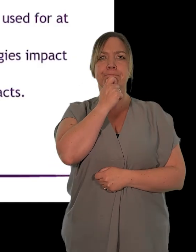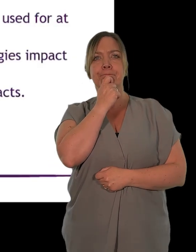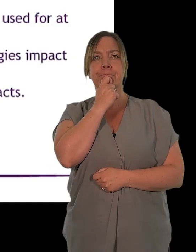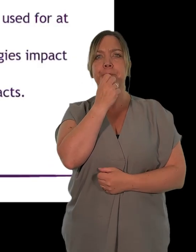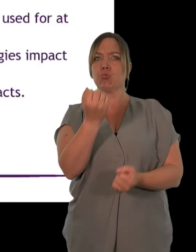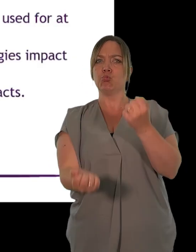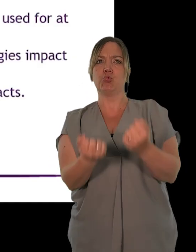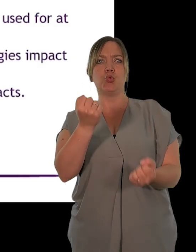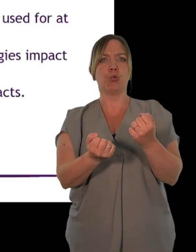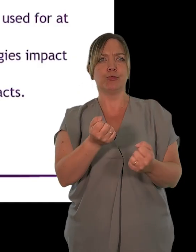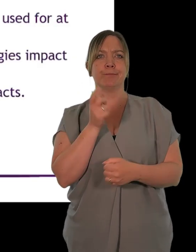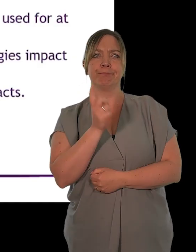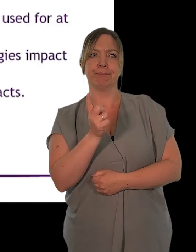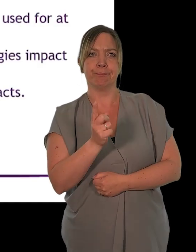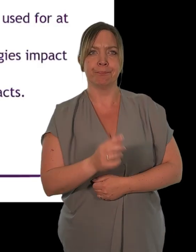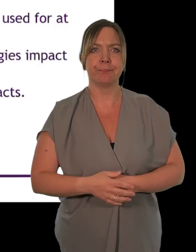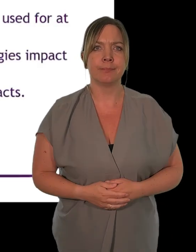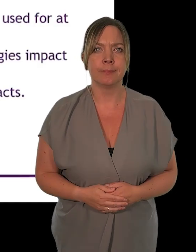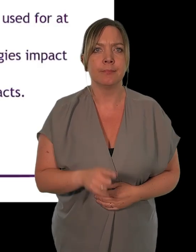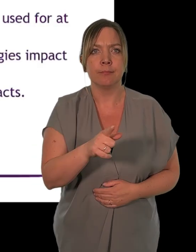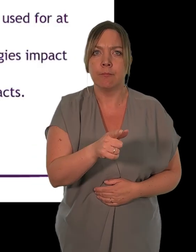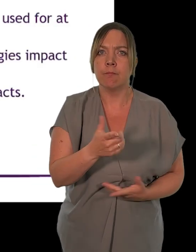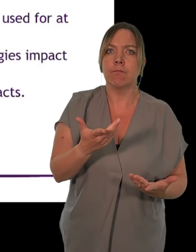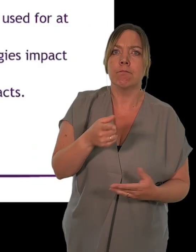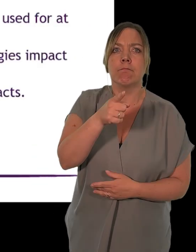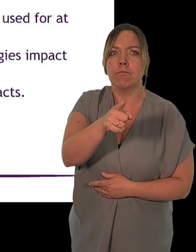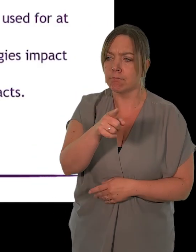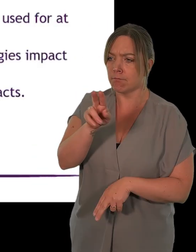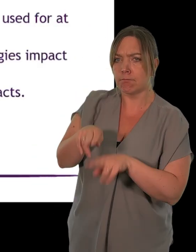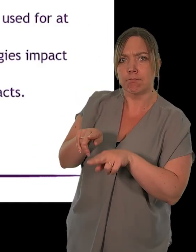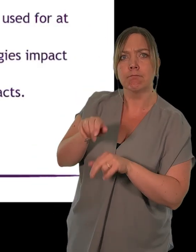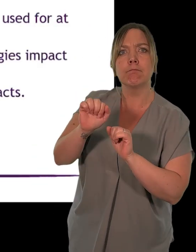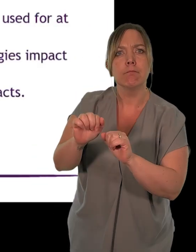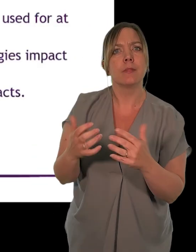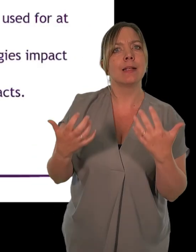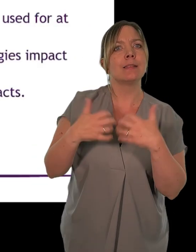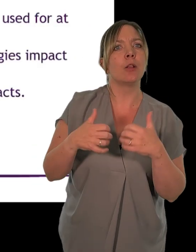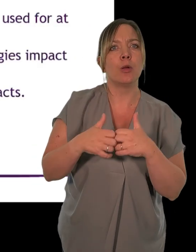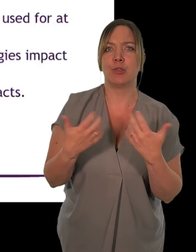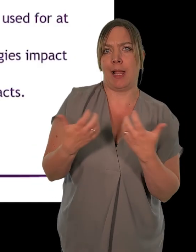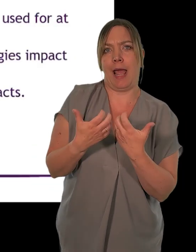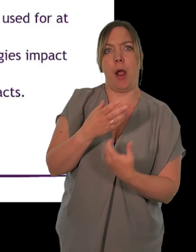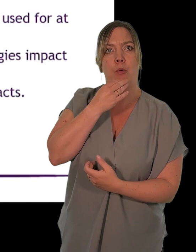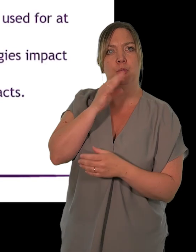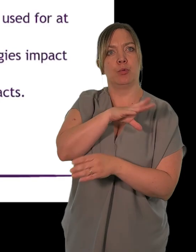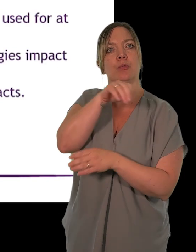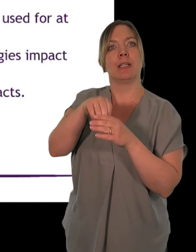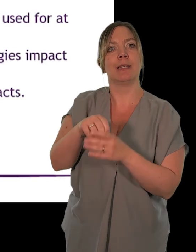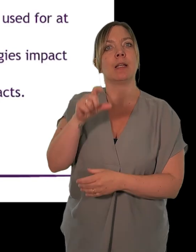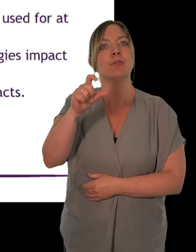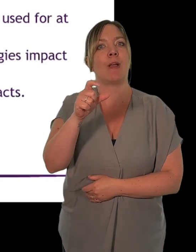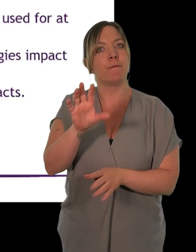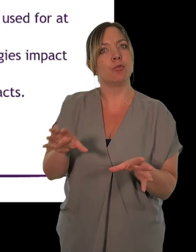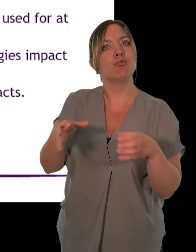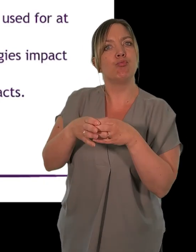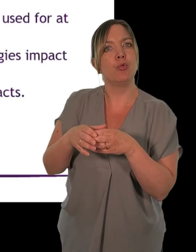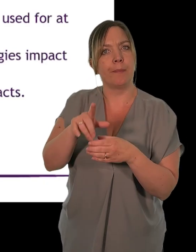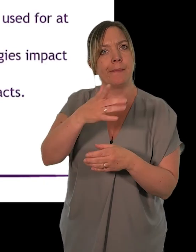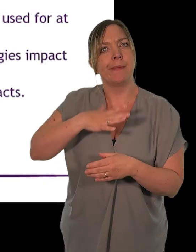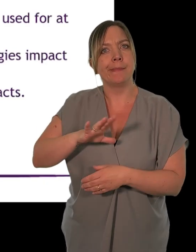by Chaffinch Group, you could consider categories of technology. For example, technology used